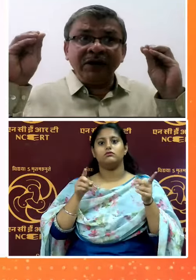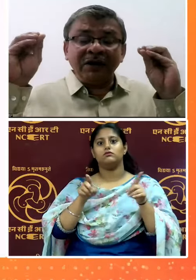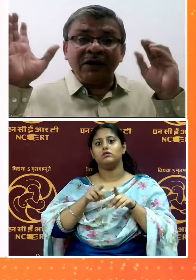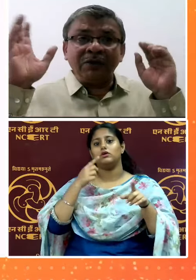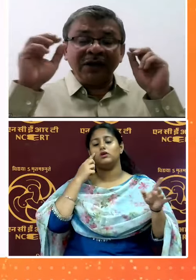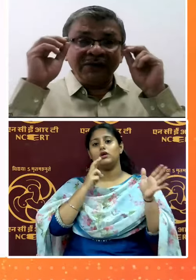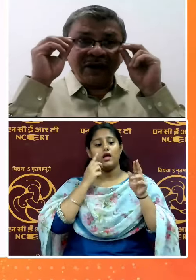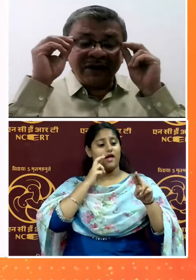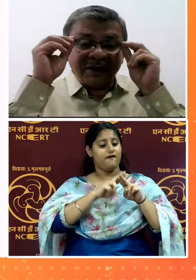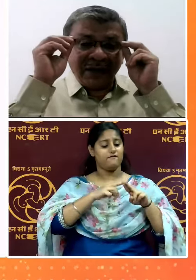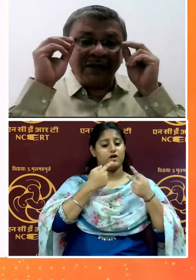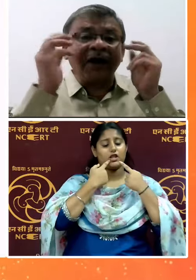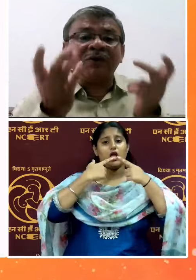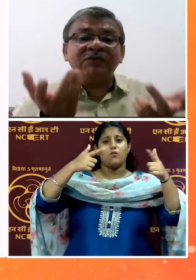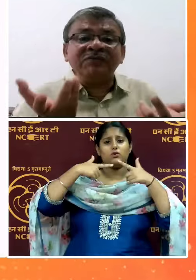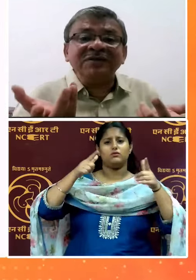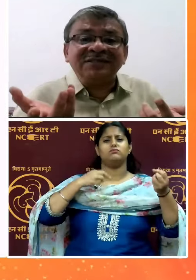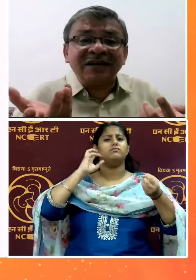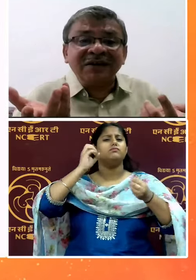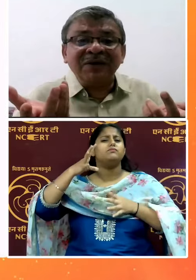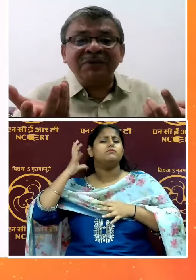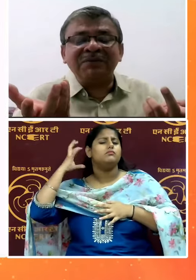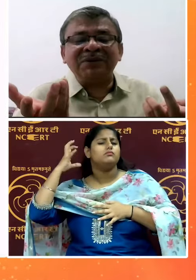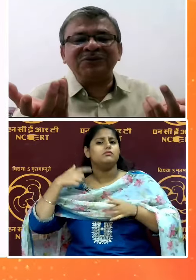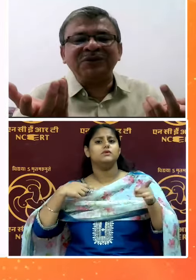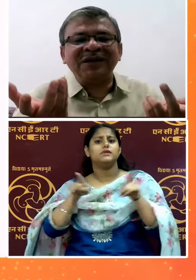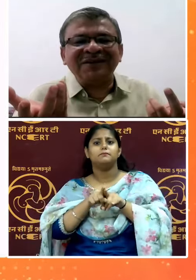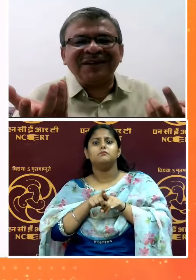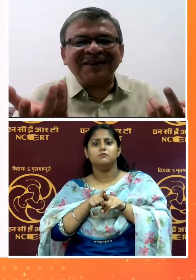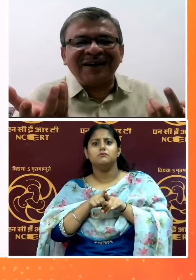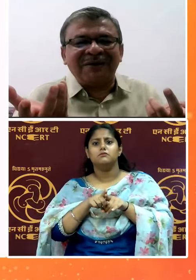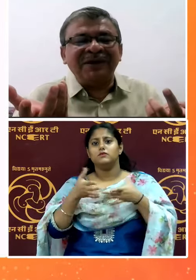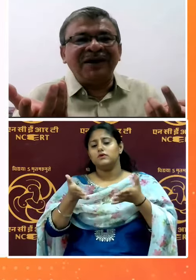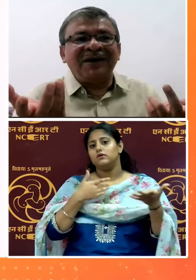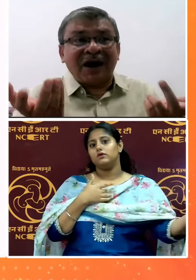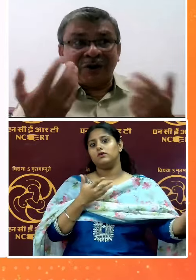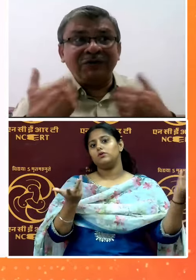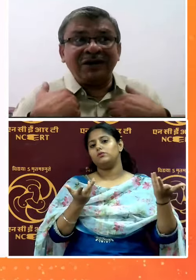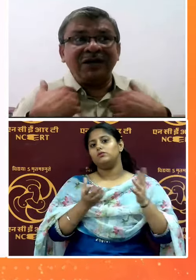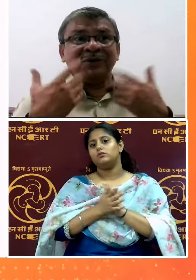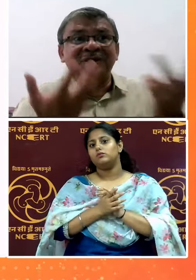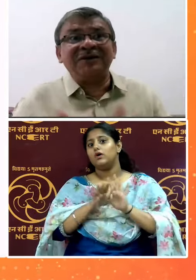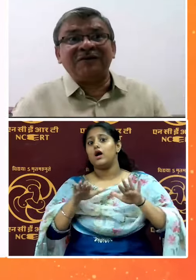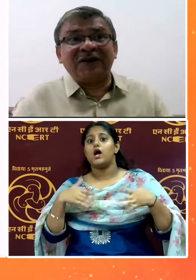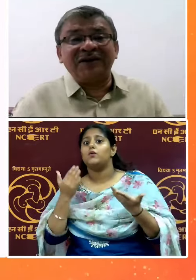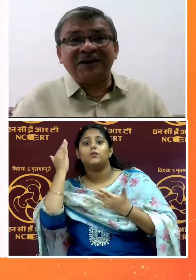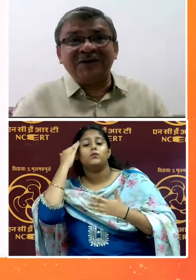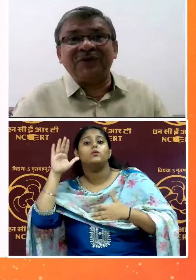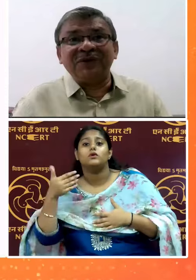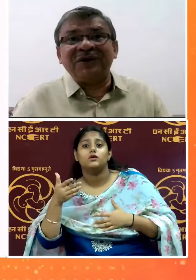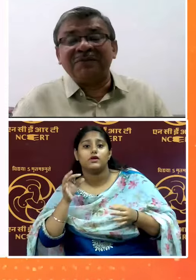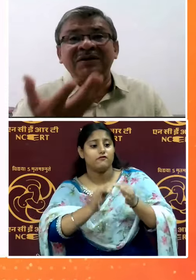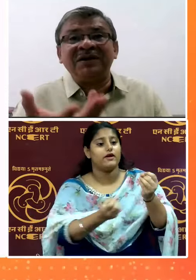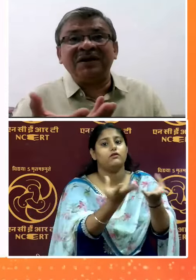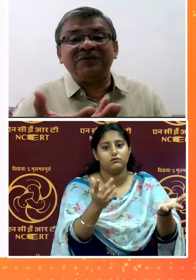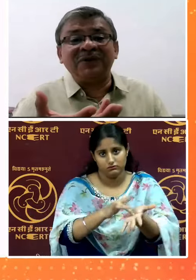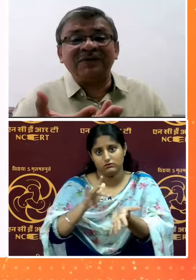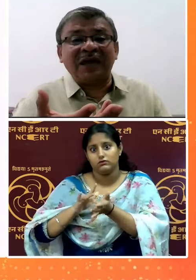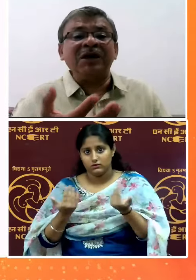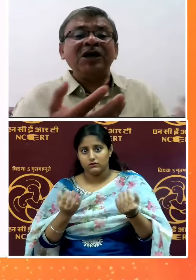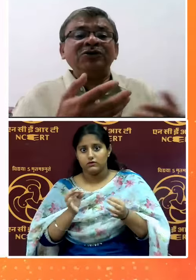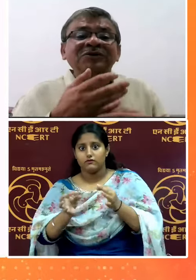alarm will loudly start ringing. How this child will be able to hear that alarm? How will he know that the fire is going to happen? He